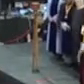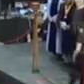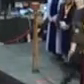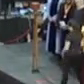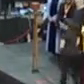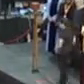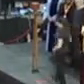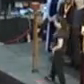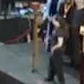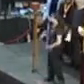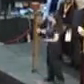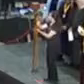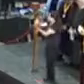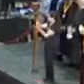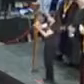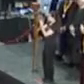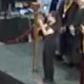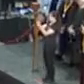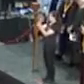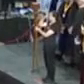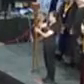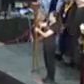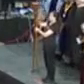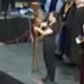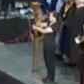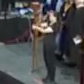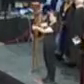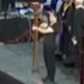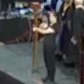Please remain standing for the national anthem.